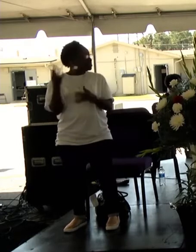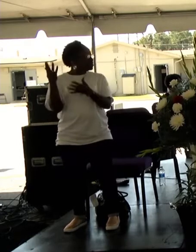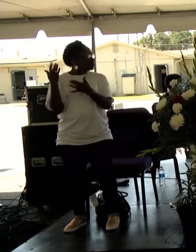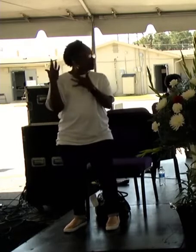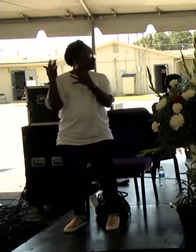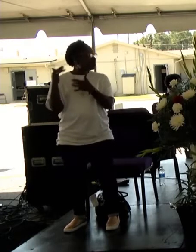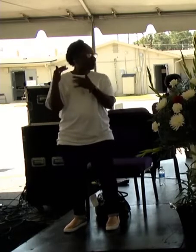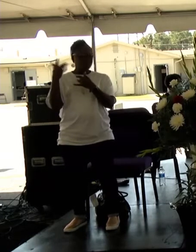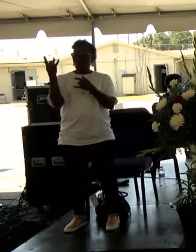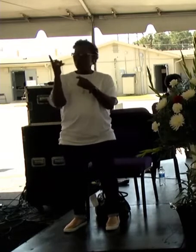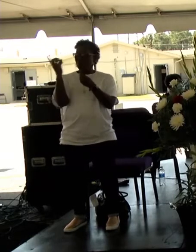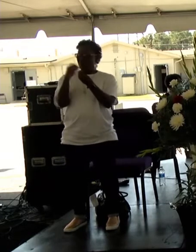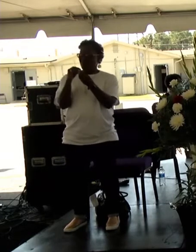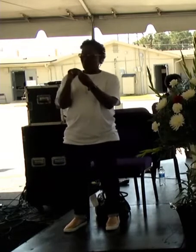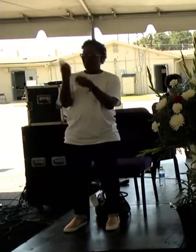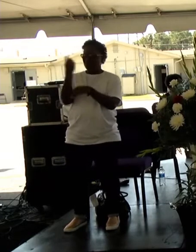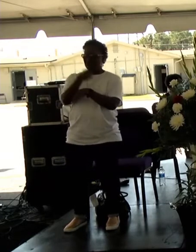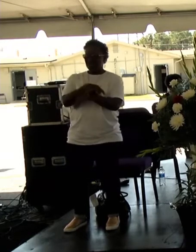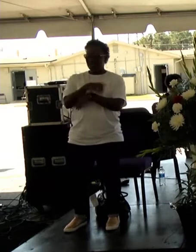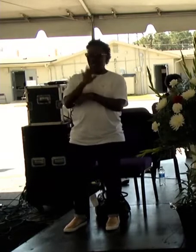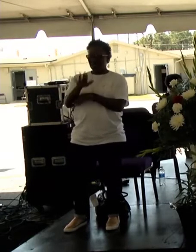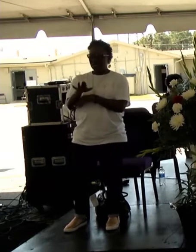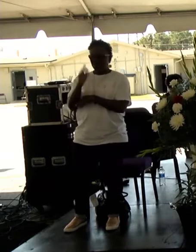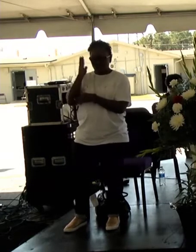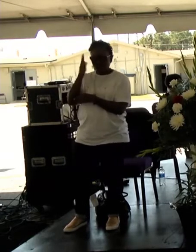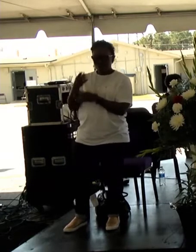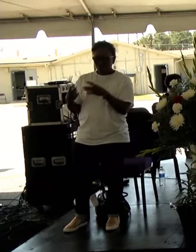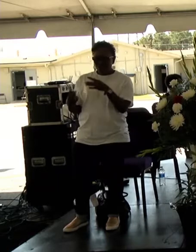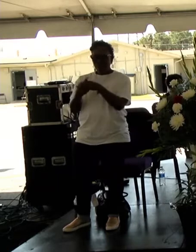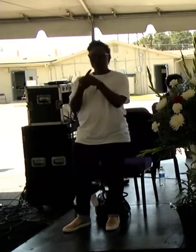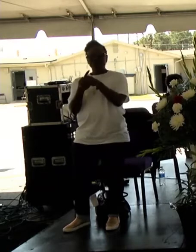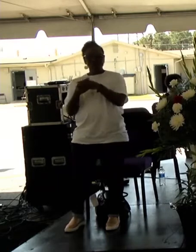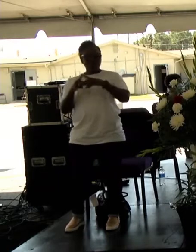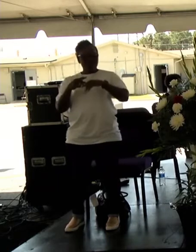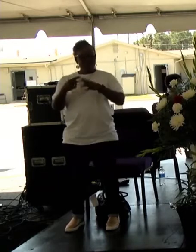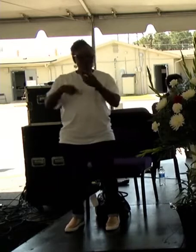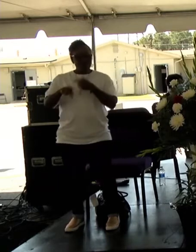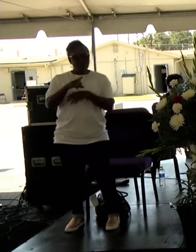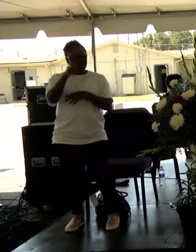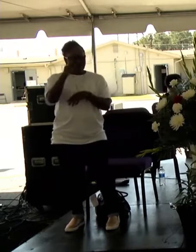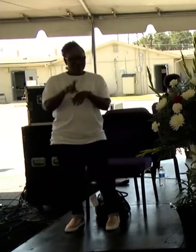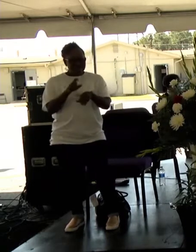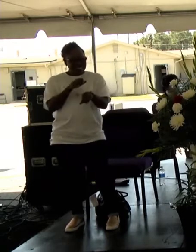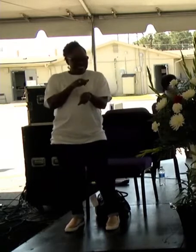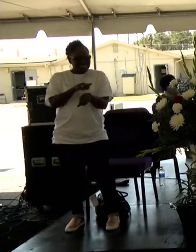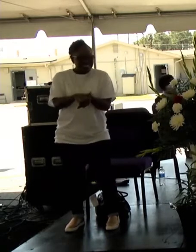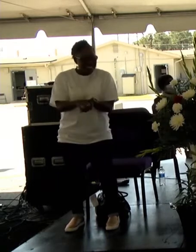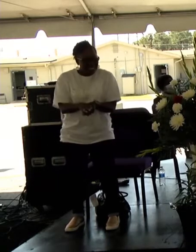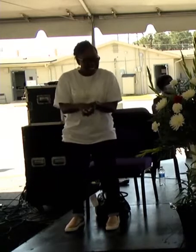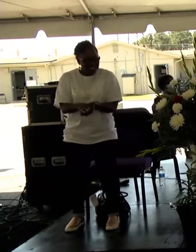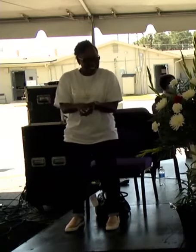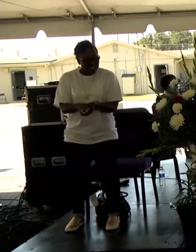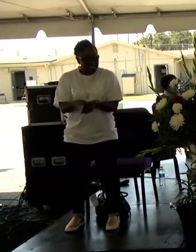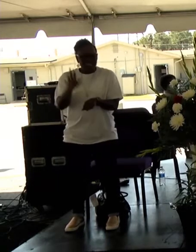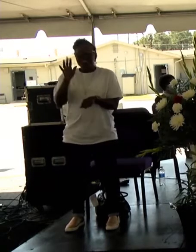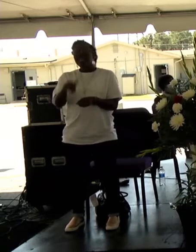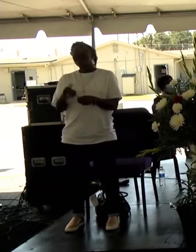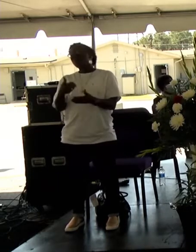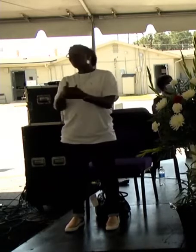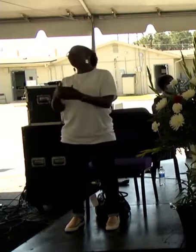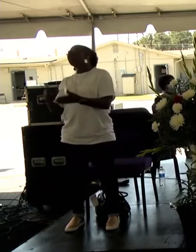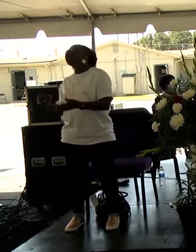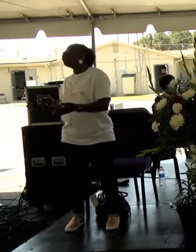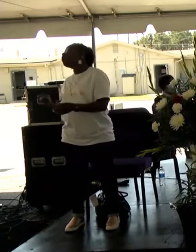just wait one more day, your tub is going to be there. But we had to send what came with it before